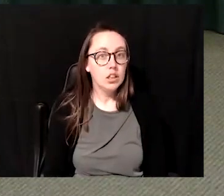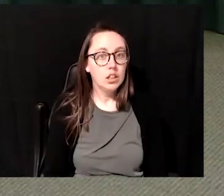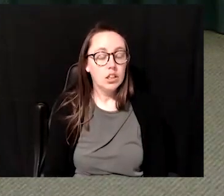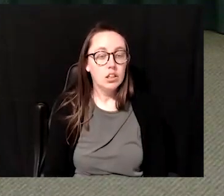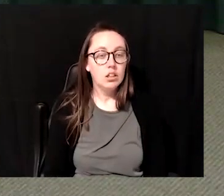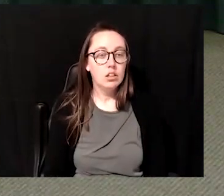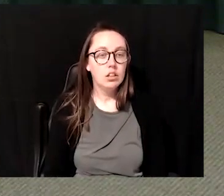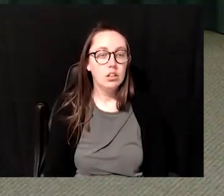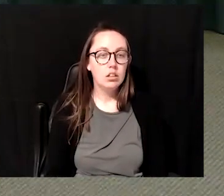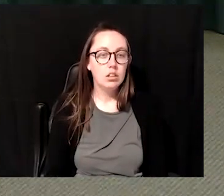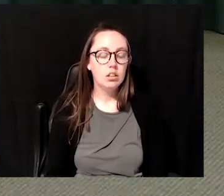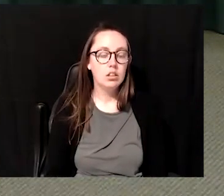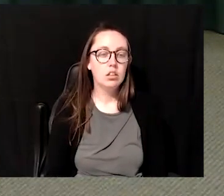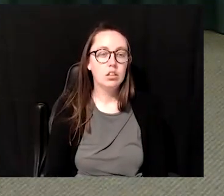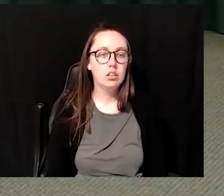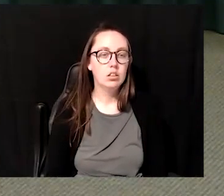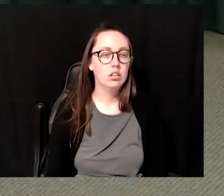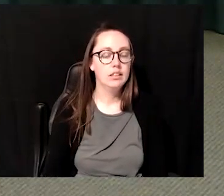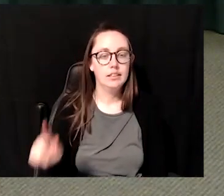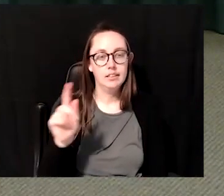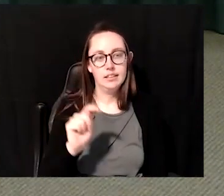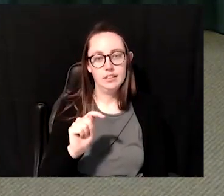welcome back